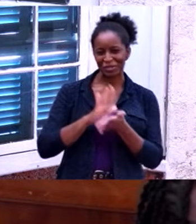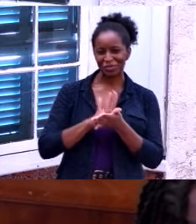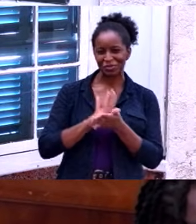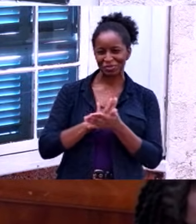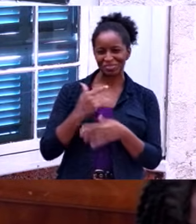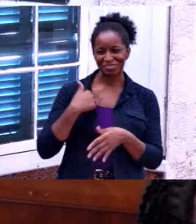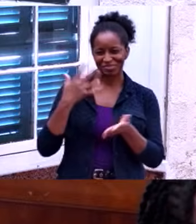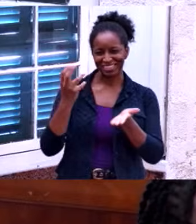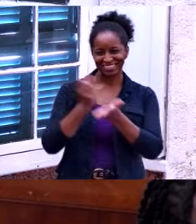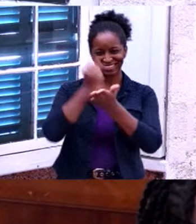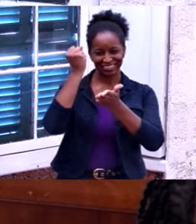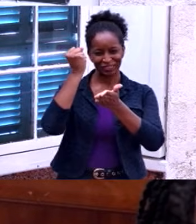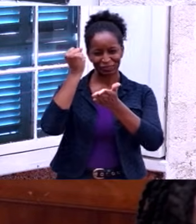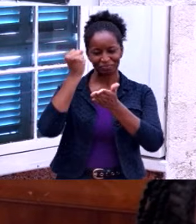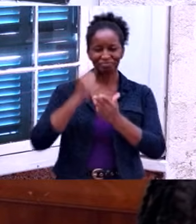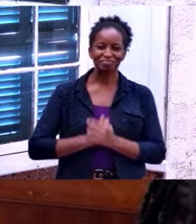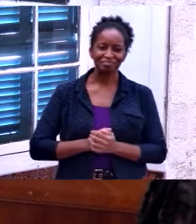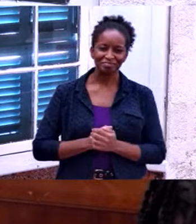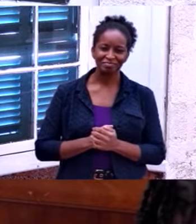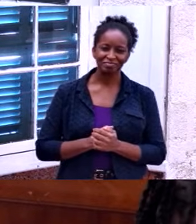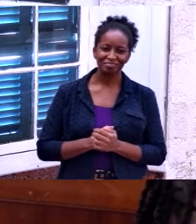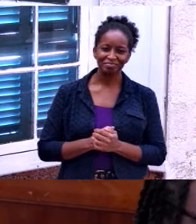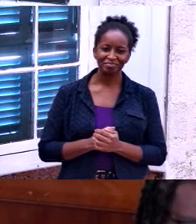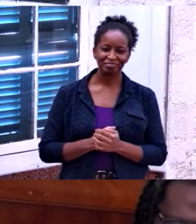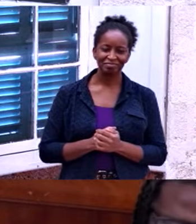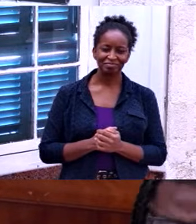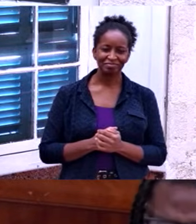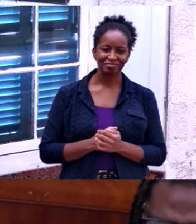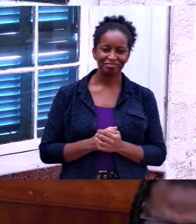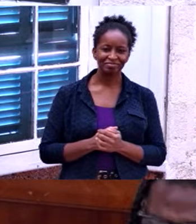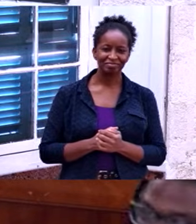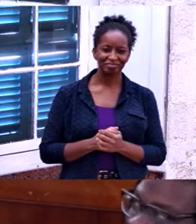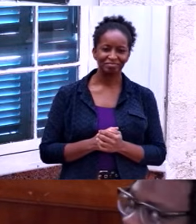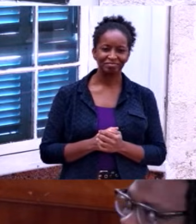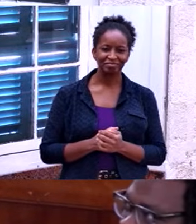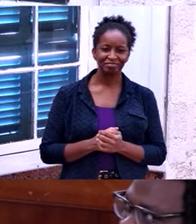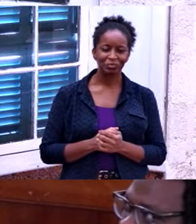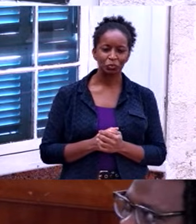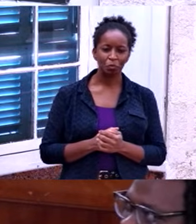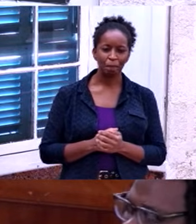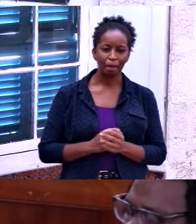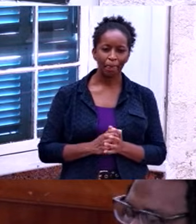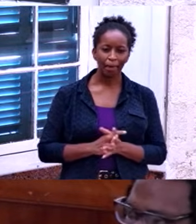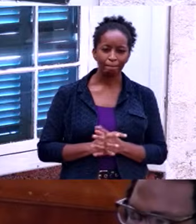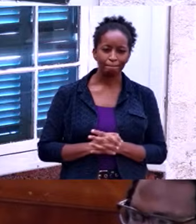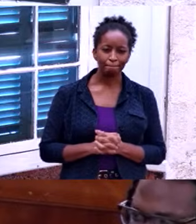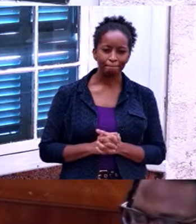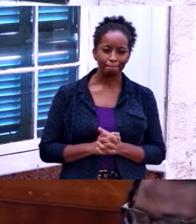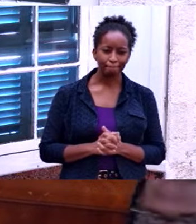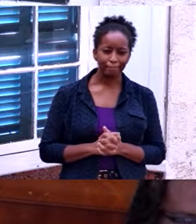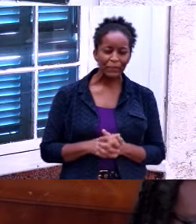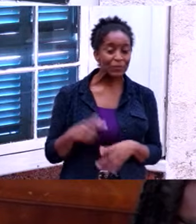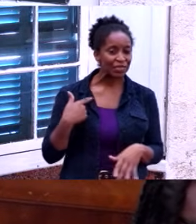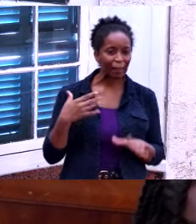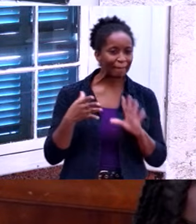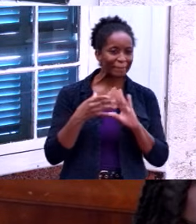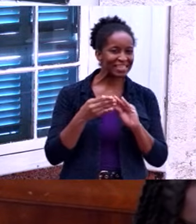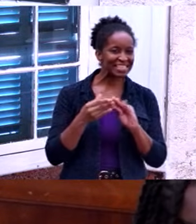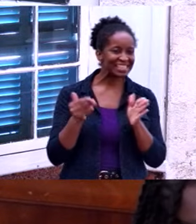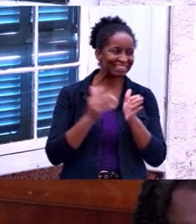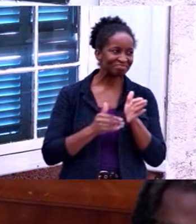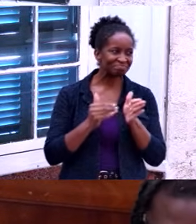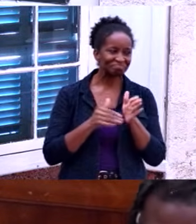The words of the immortal, this is a proper closing, not repetition.